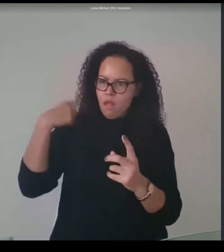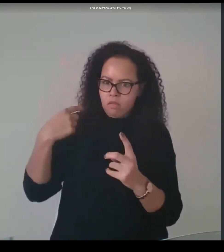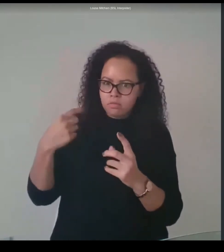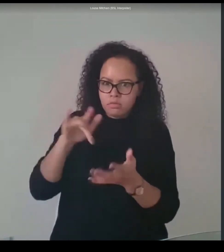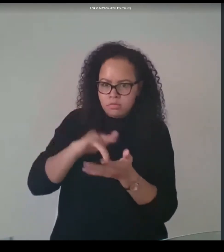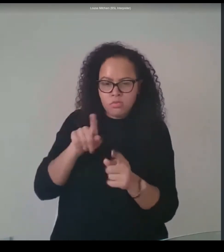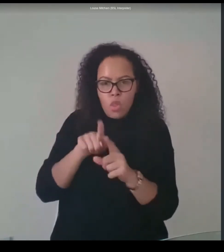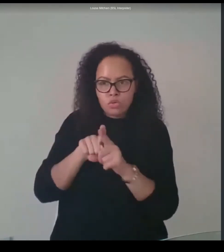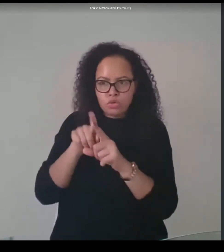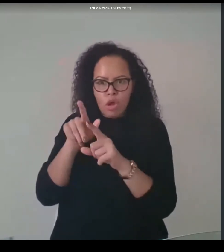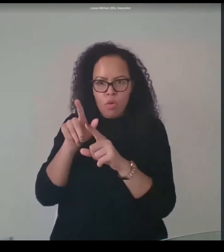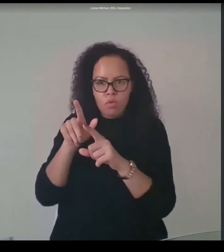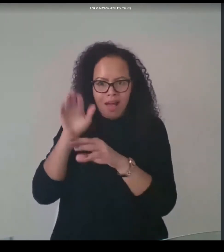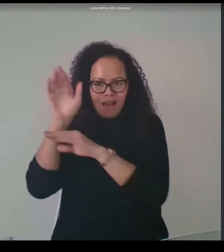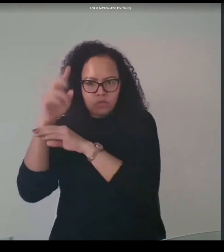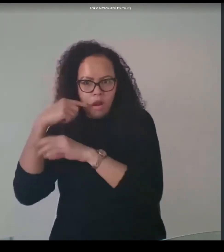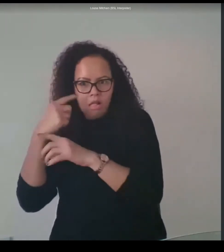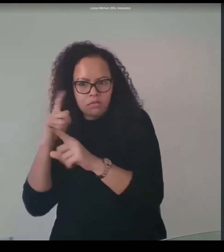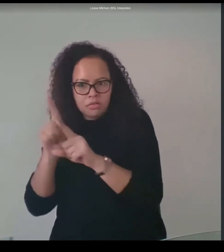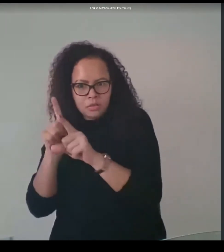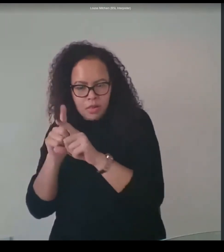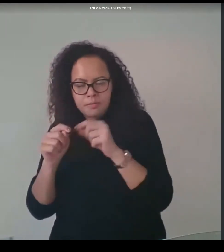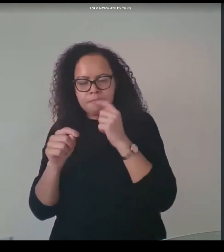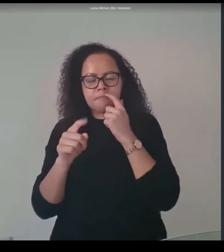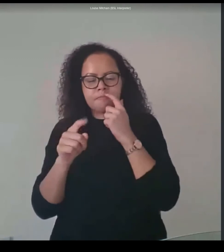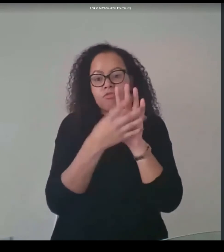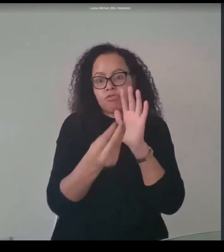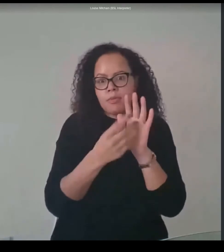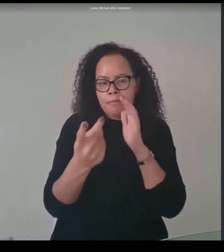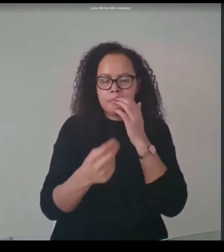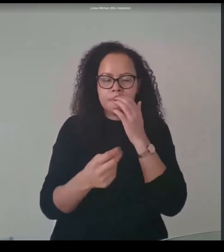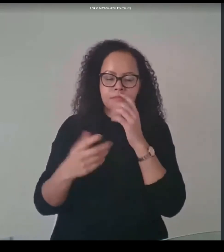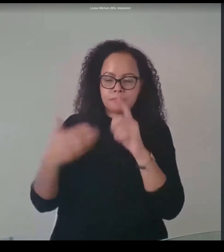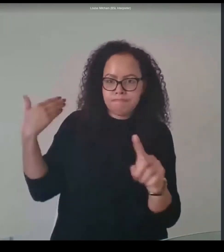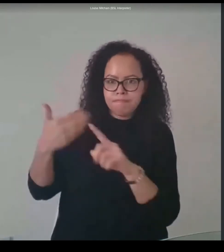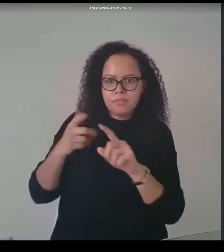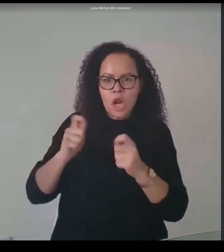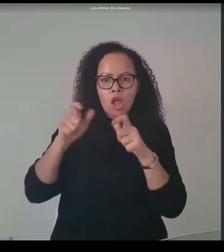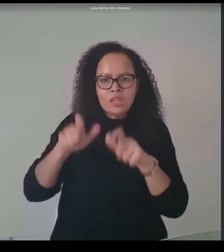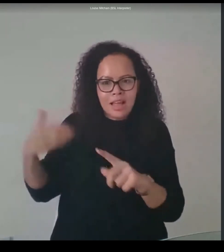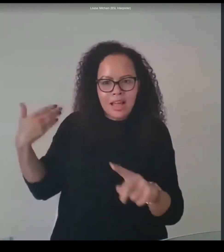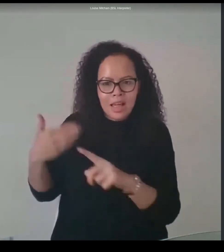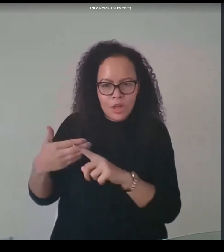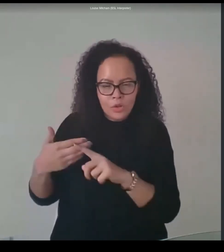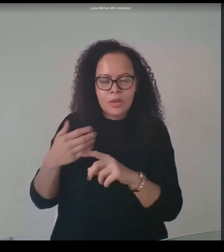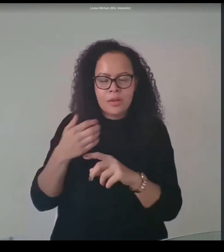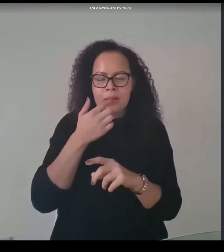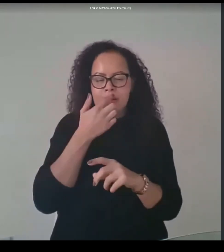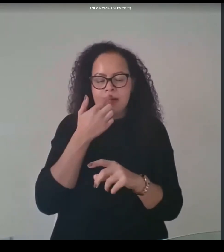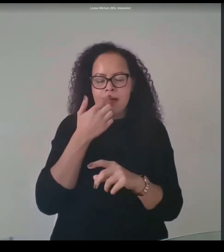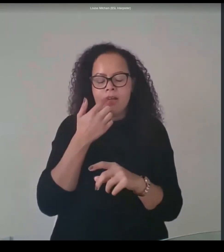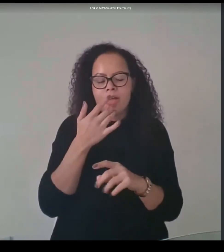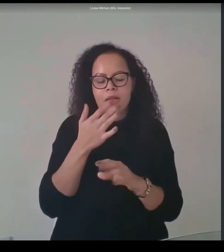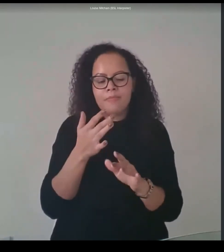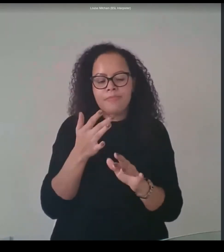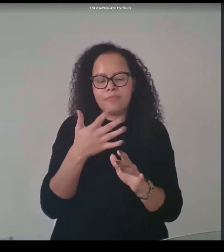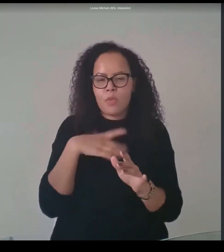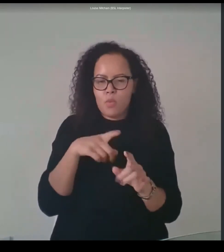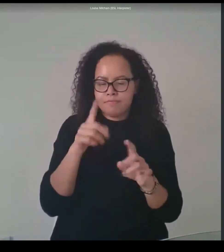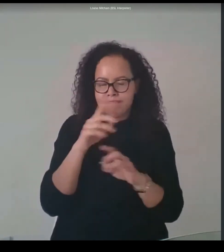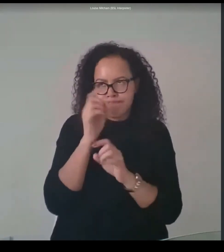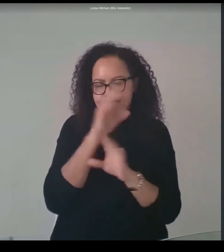outside London as well. So for example, we've done things like during the lockdown, once we realized, I mean, on average, to give you an idea of how